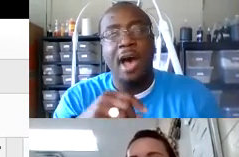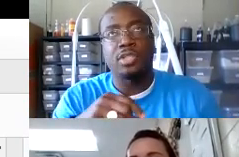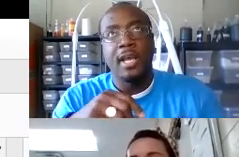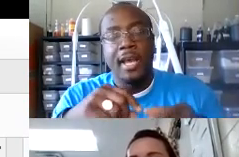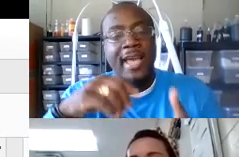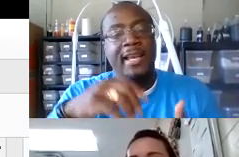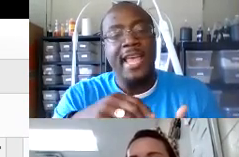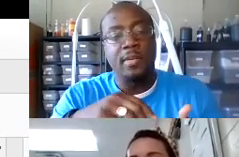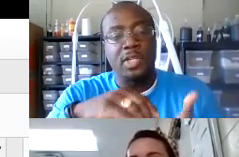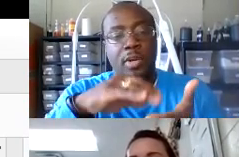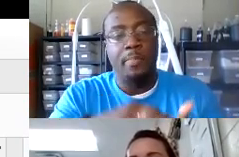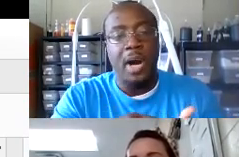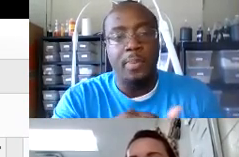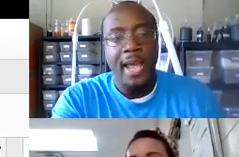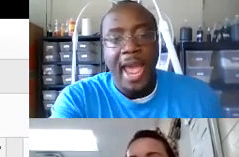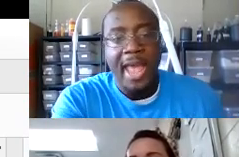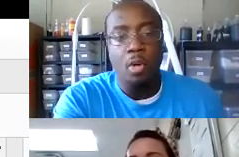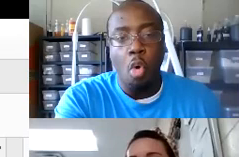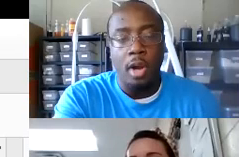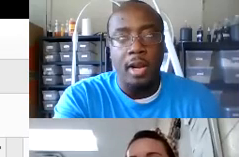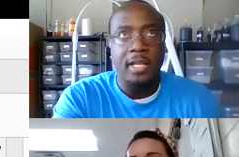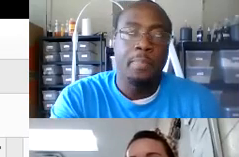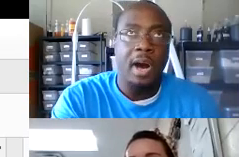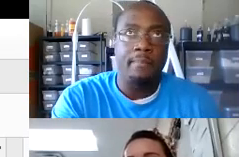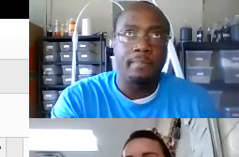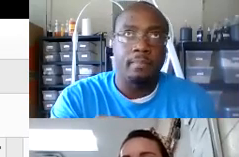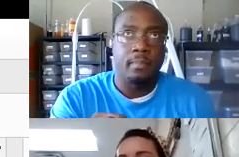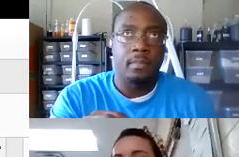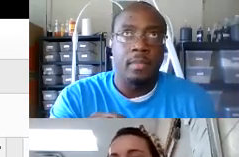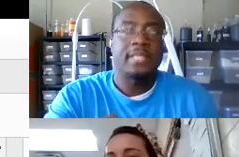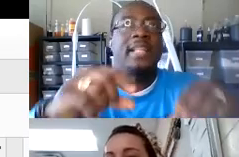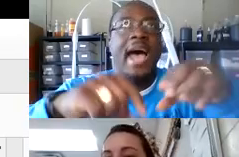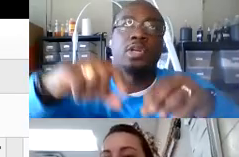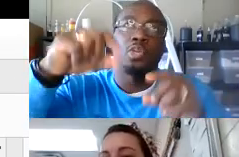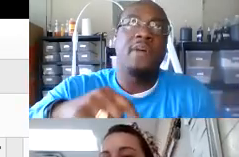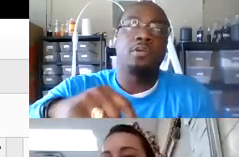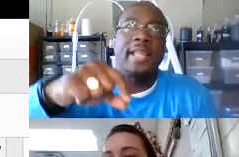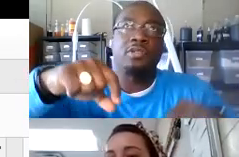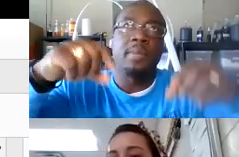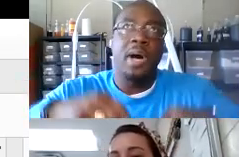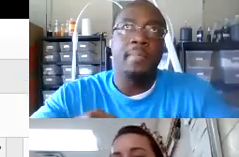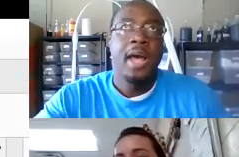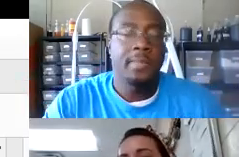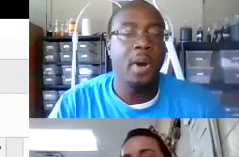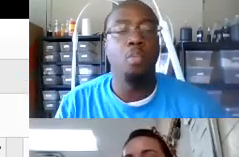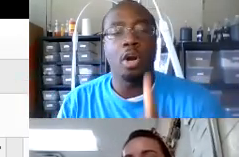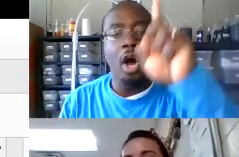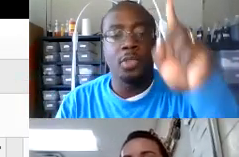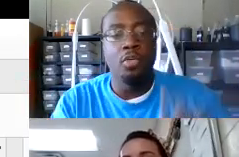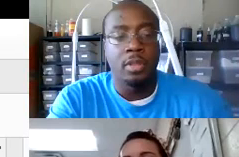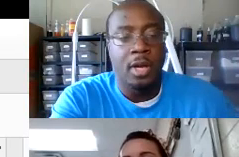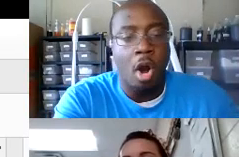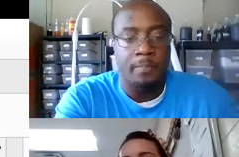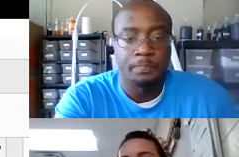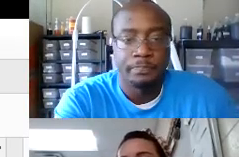This allows a connection between the pump and the water. The pump, this allows, the swivel hose allows the pump to pump water